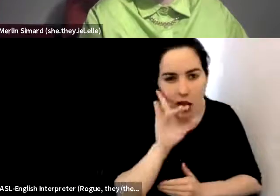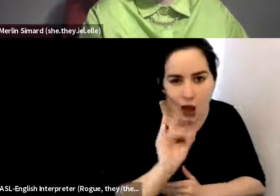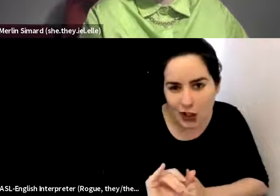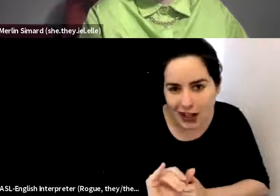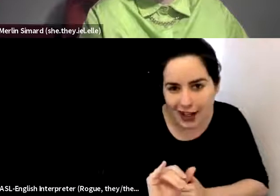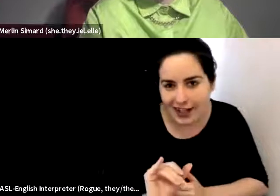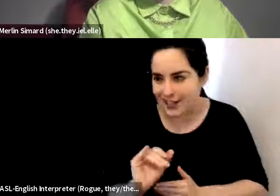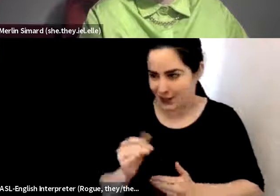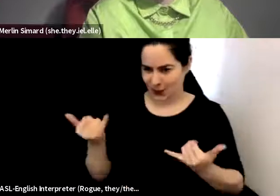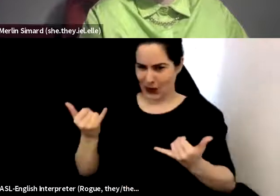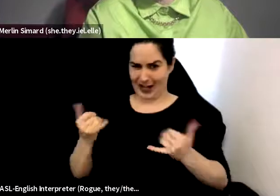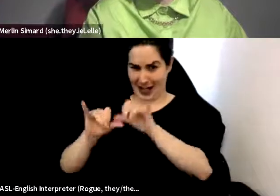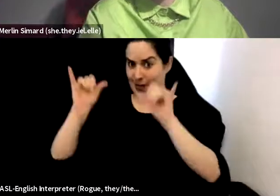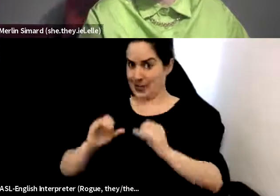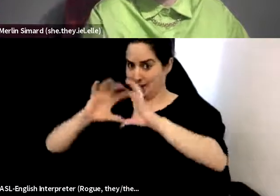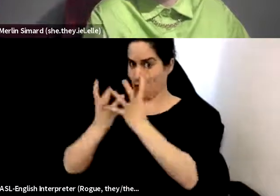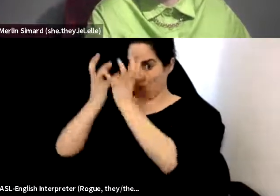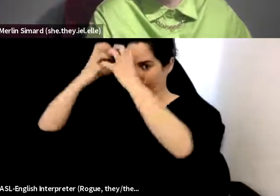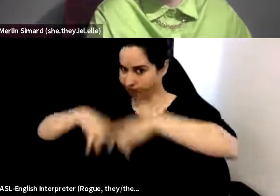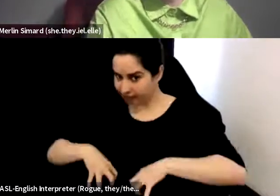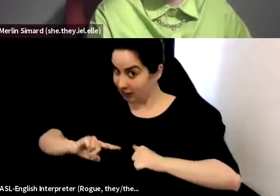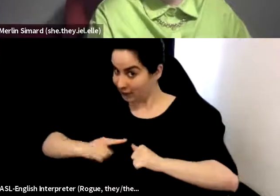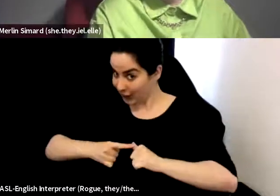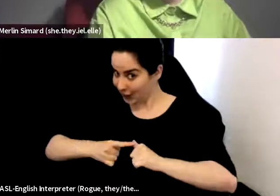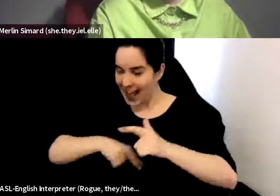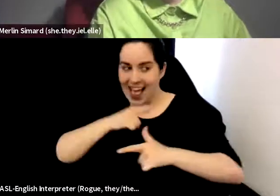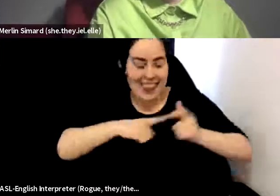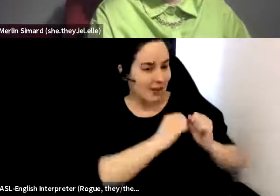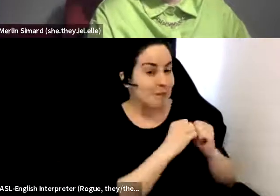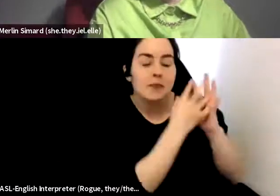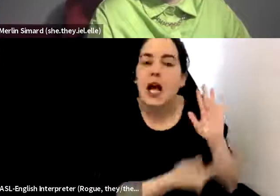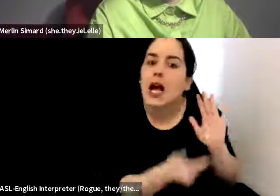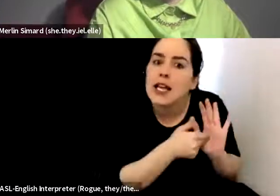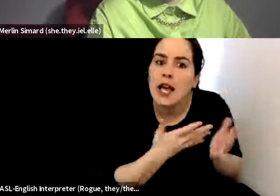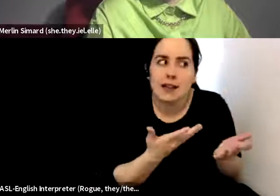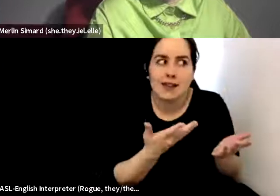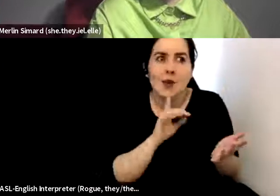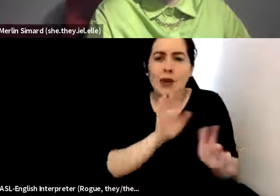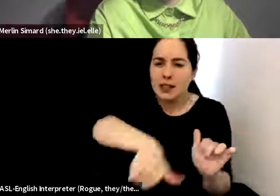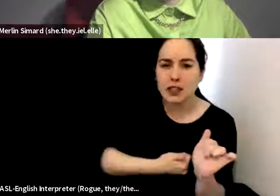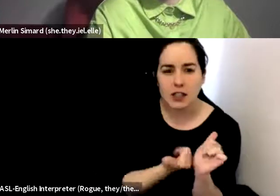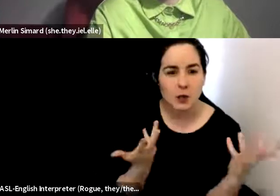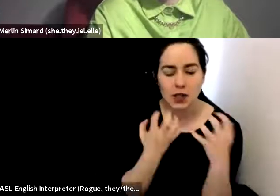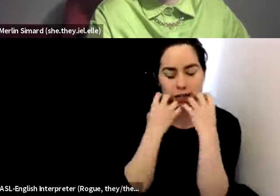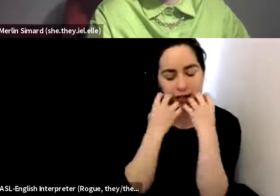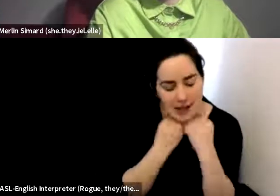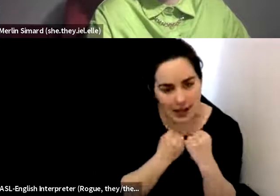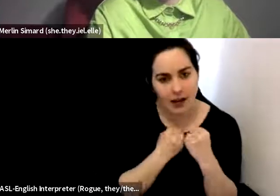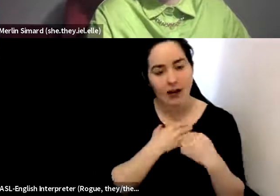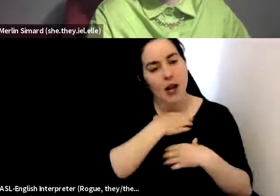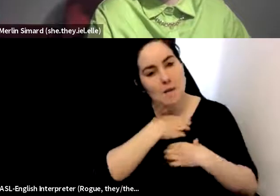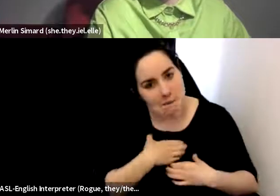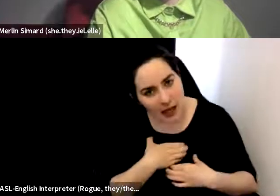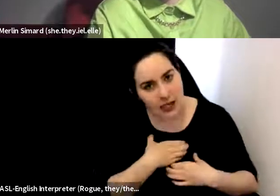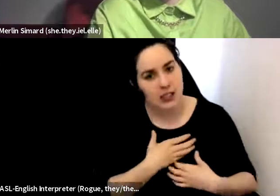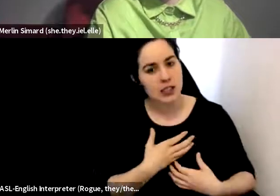dismantle it, is is in this sort of vein of care and compassion, and making